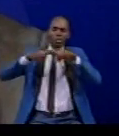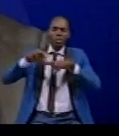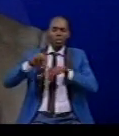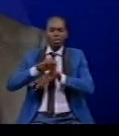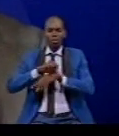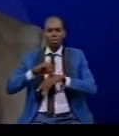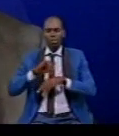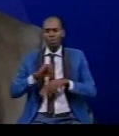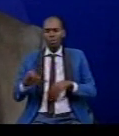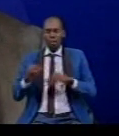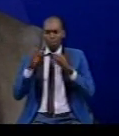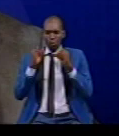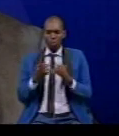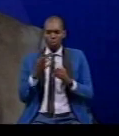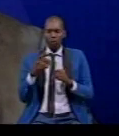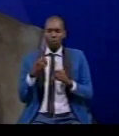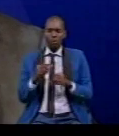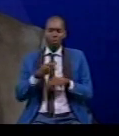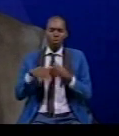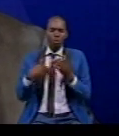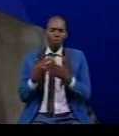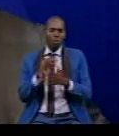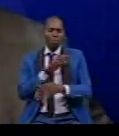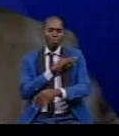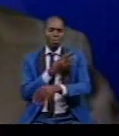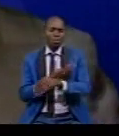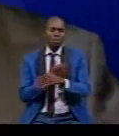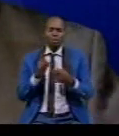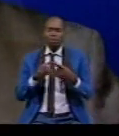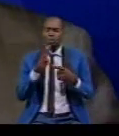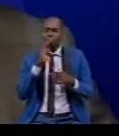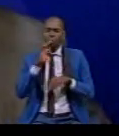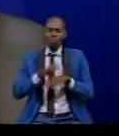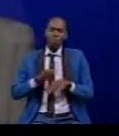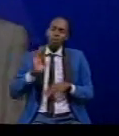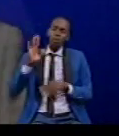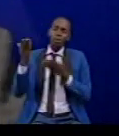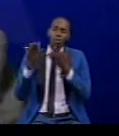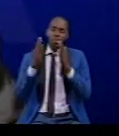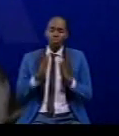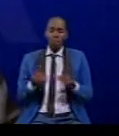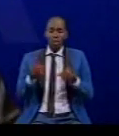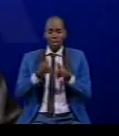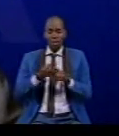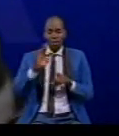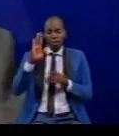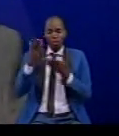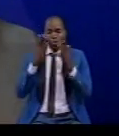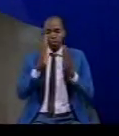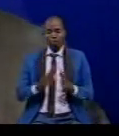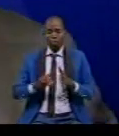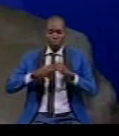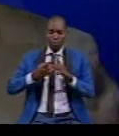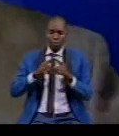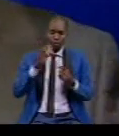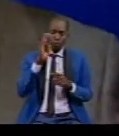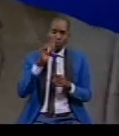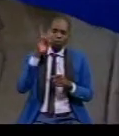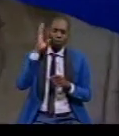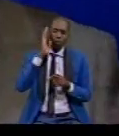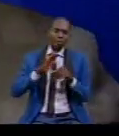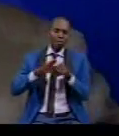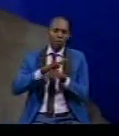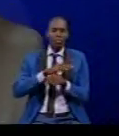up and you look like a nice gentleman, a nice lady. Now, such